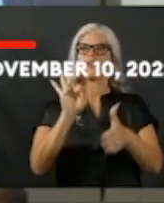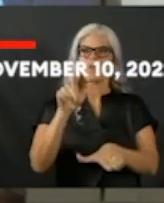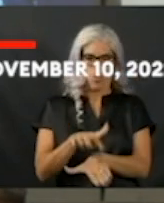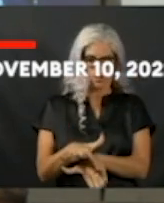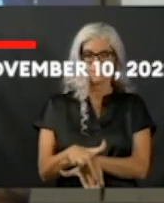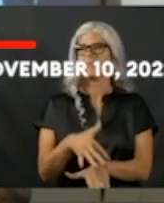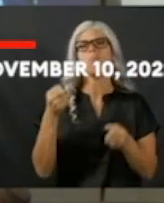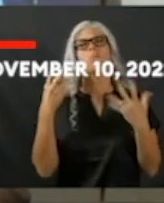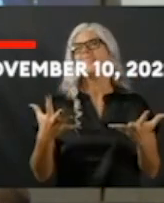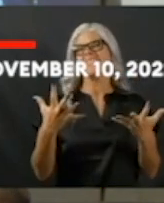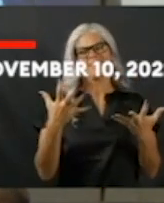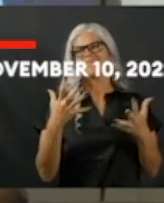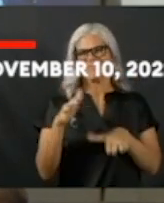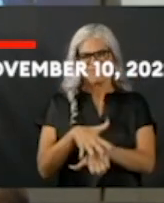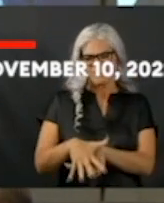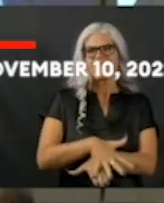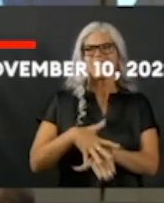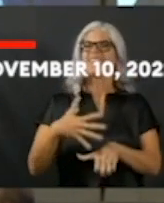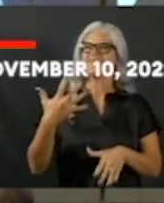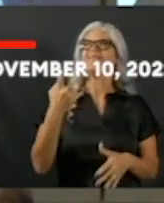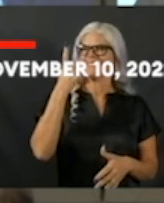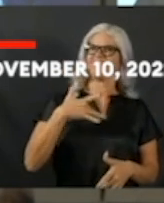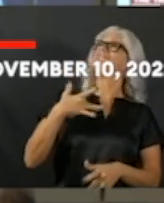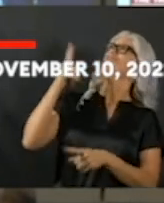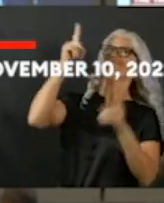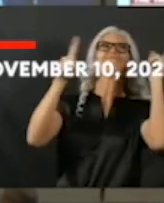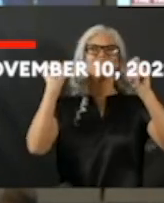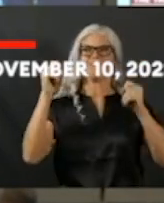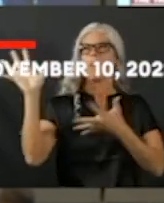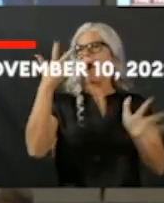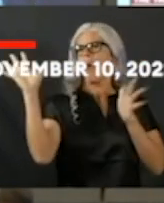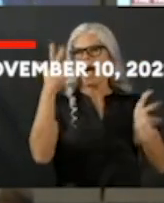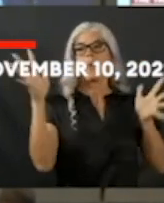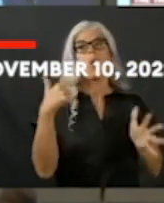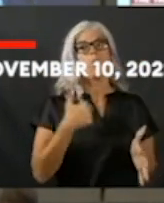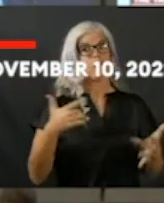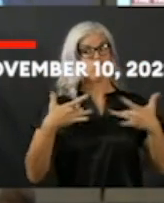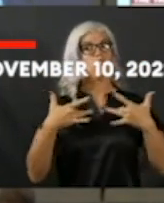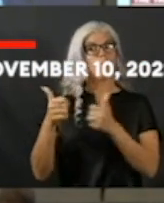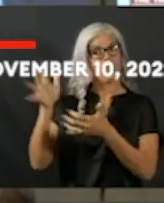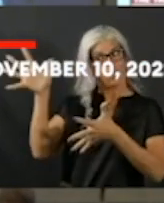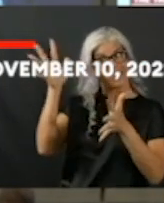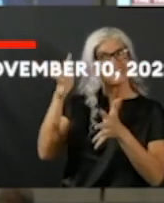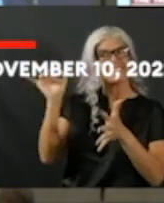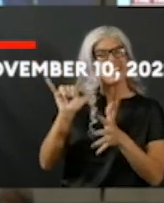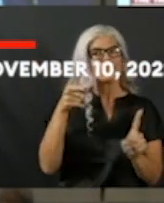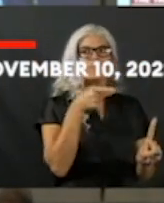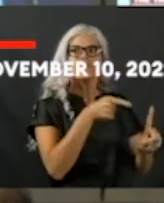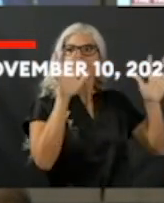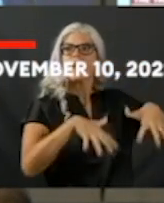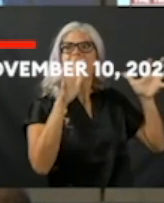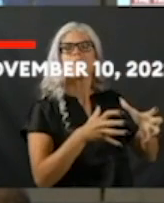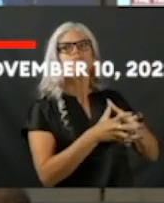experiencing tropical storm force winds. Winds have been the main concern with Nicole, but we've also seen heavy rains that